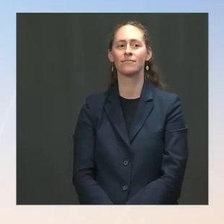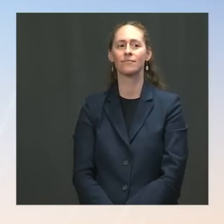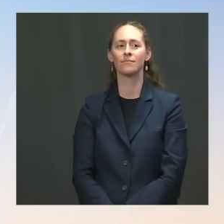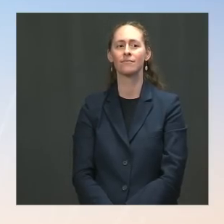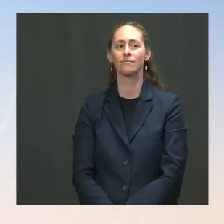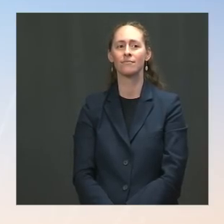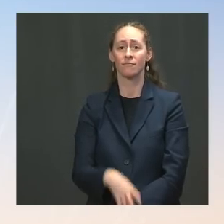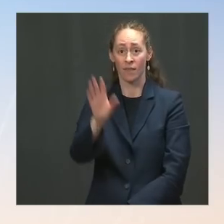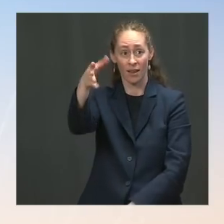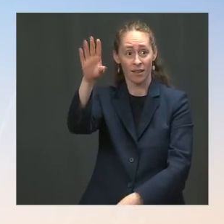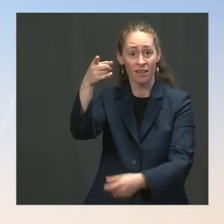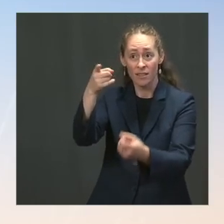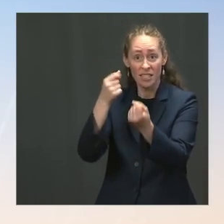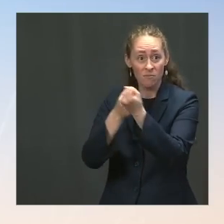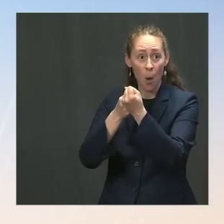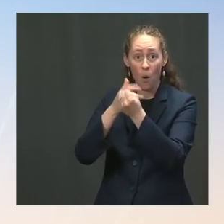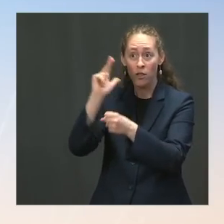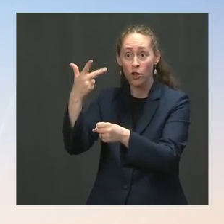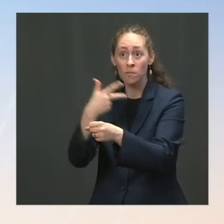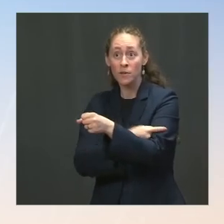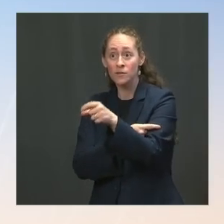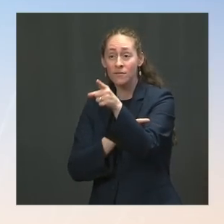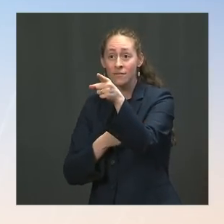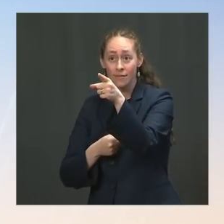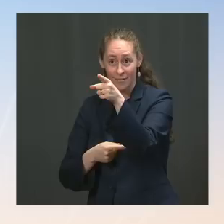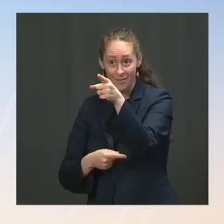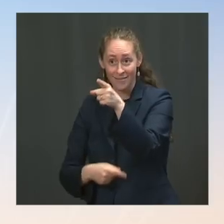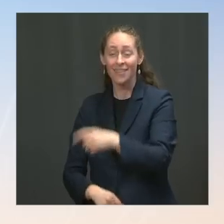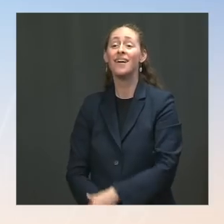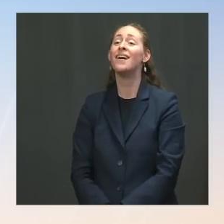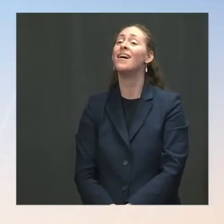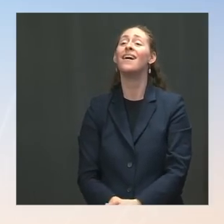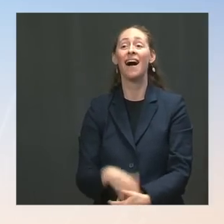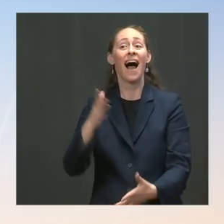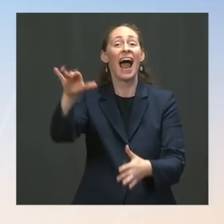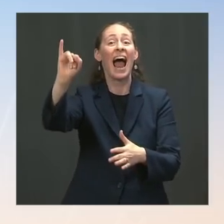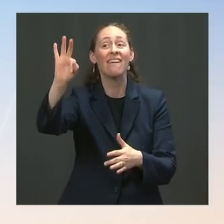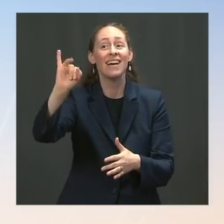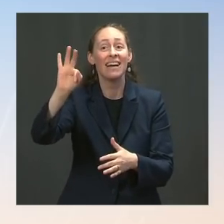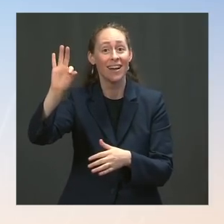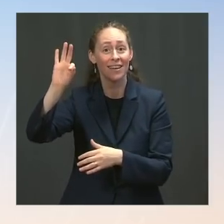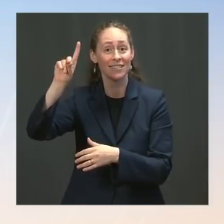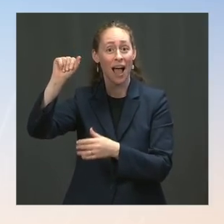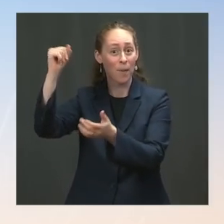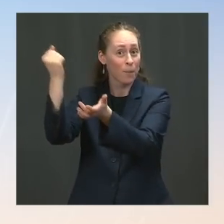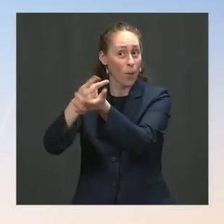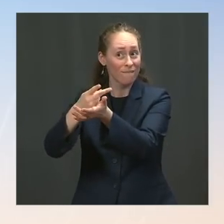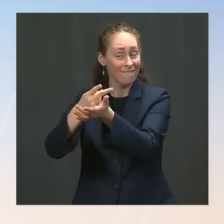support them if the FDA approves them, and we'll have enough supply. That's the good news. Thank you, Jen.